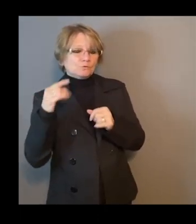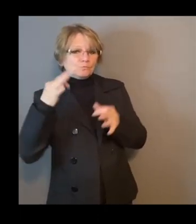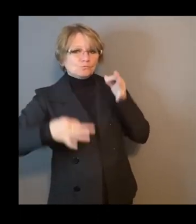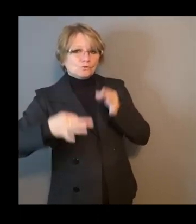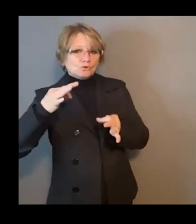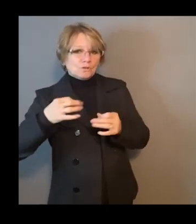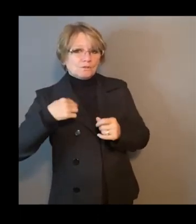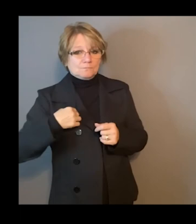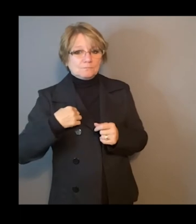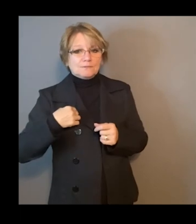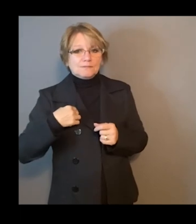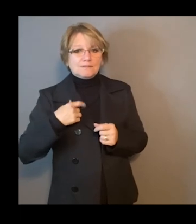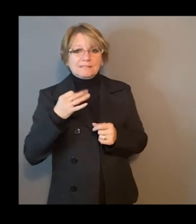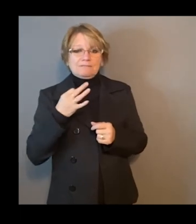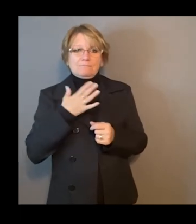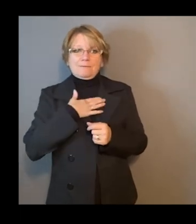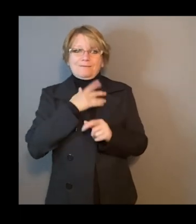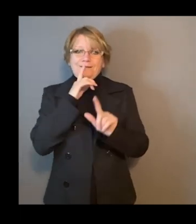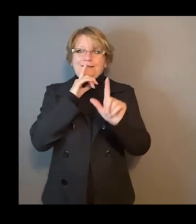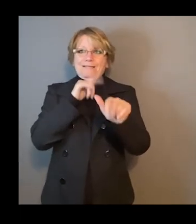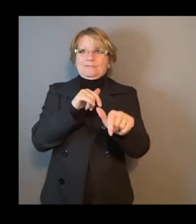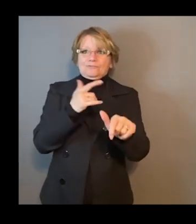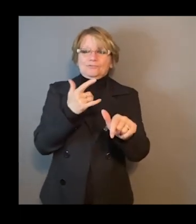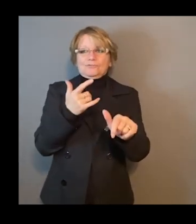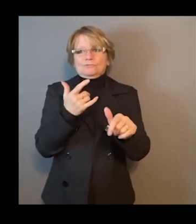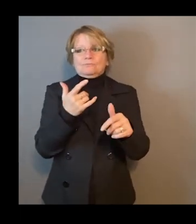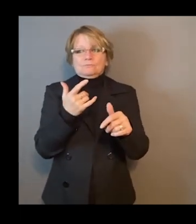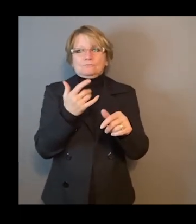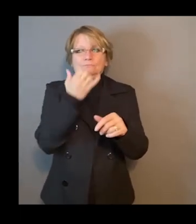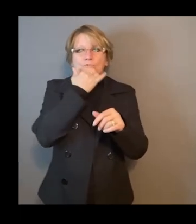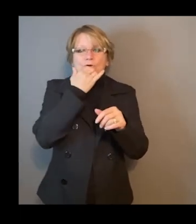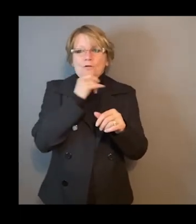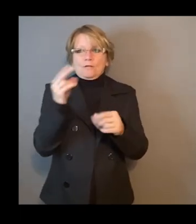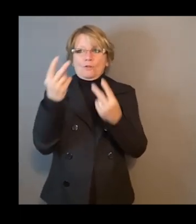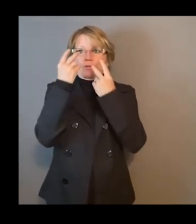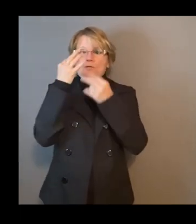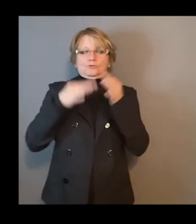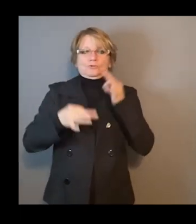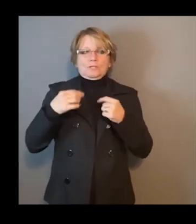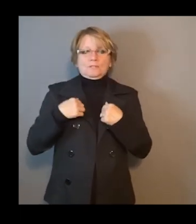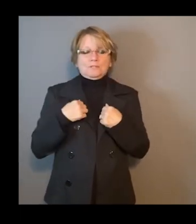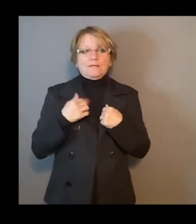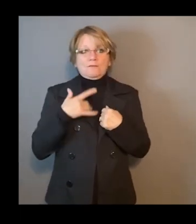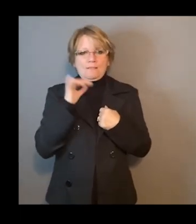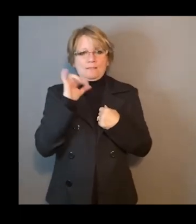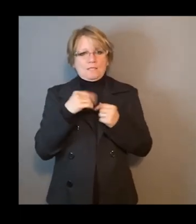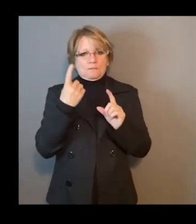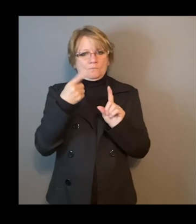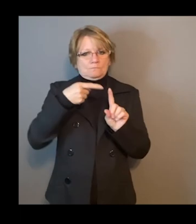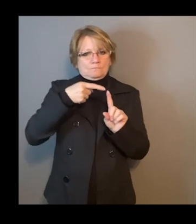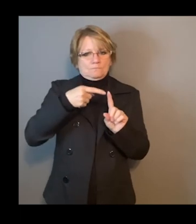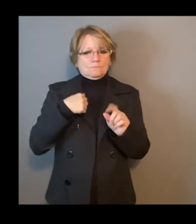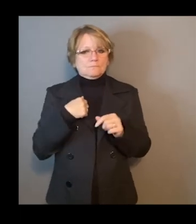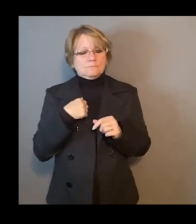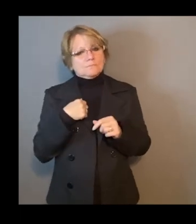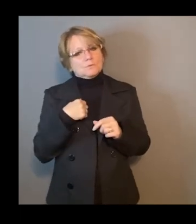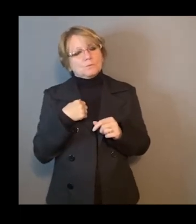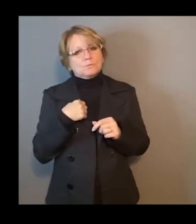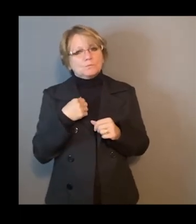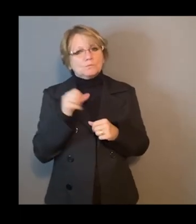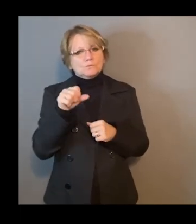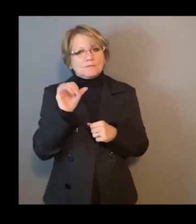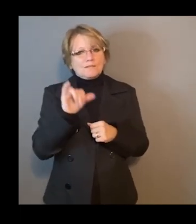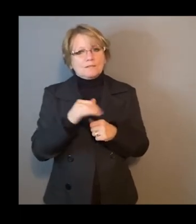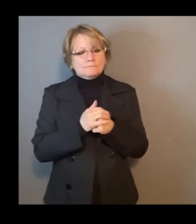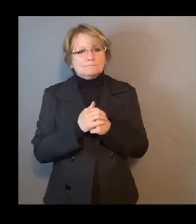anyone judge me just off of my answers. I felt like that was probably my only thing